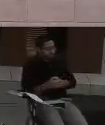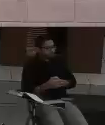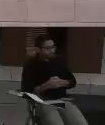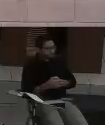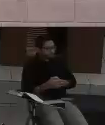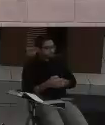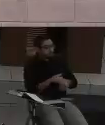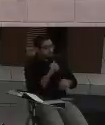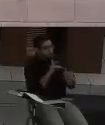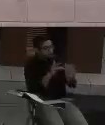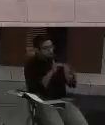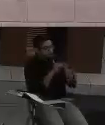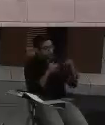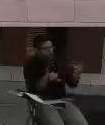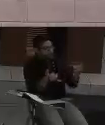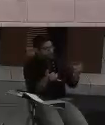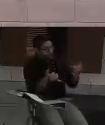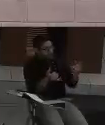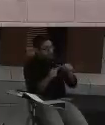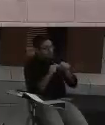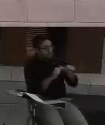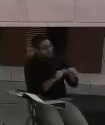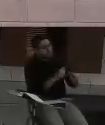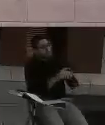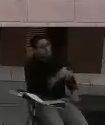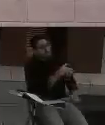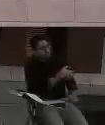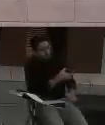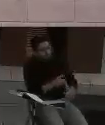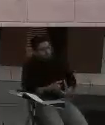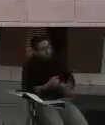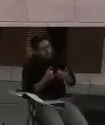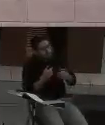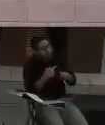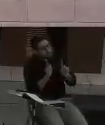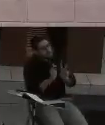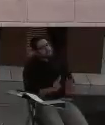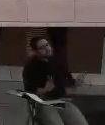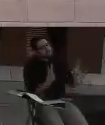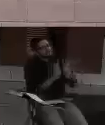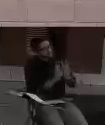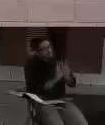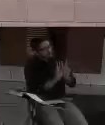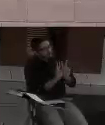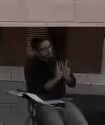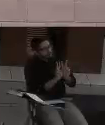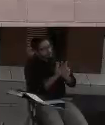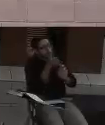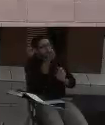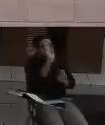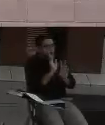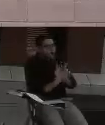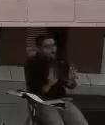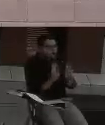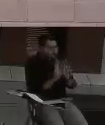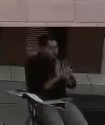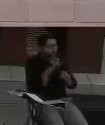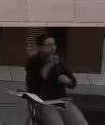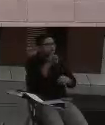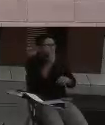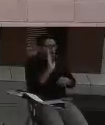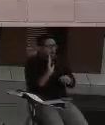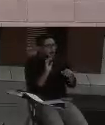us today is to be powerful people living different values and different standards. Living with